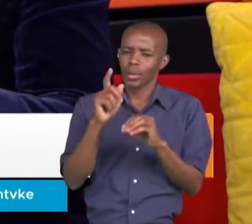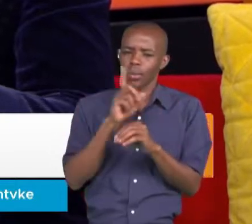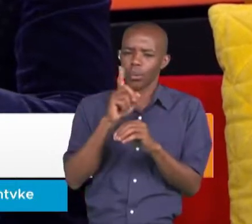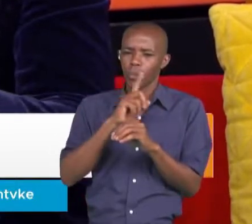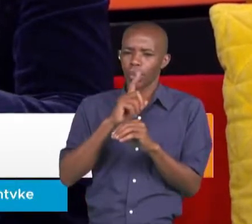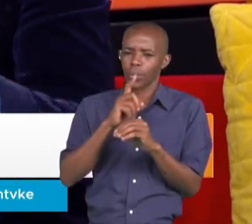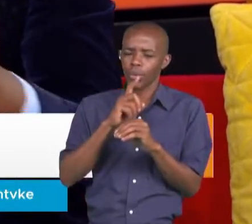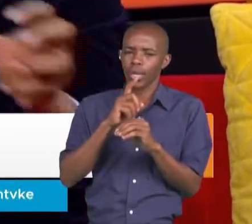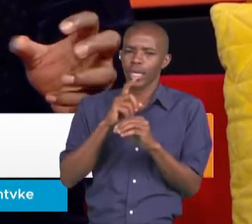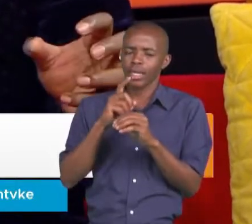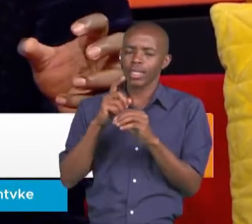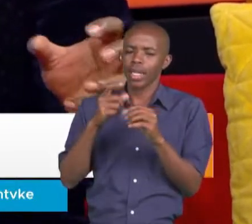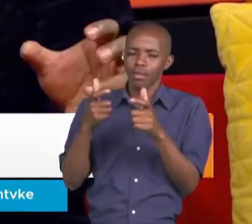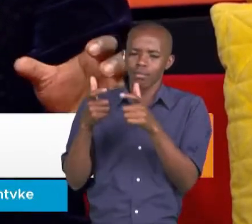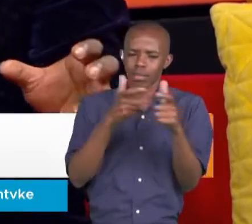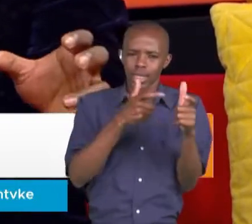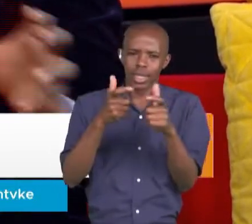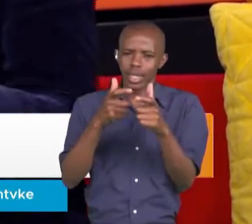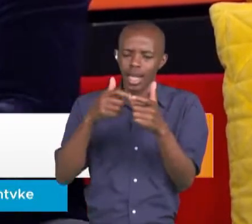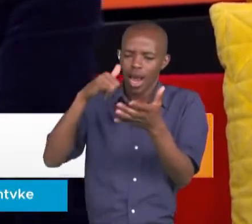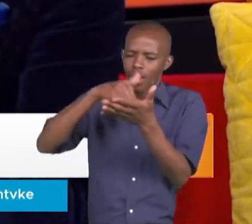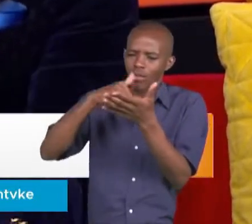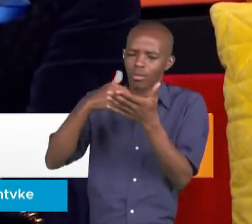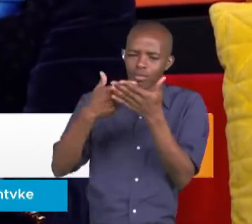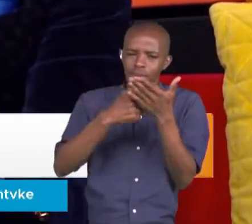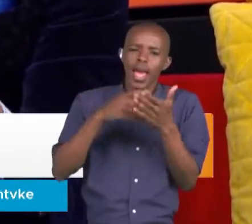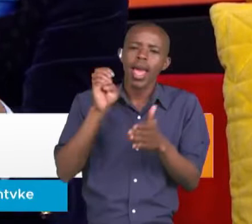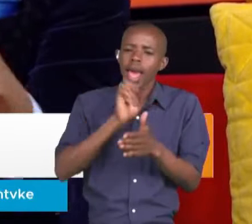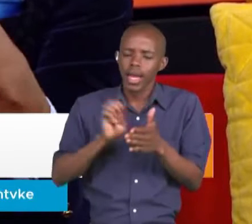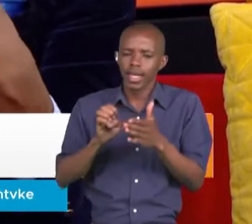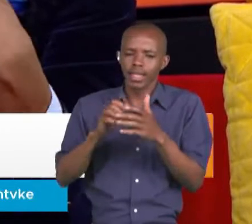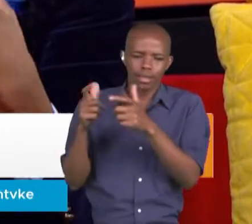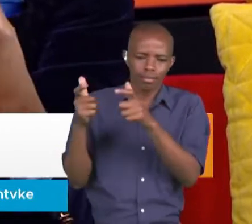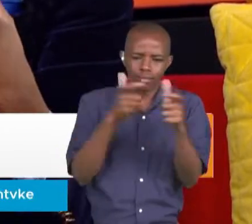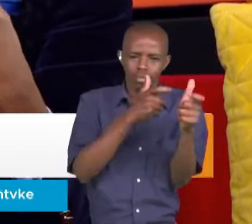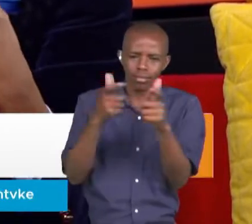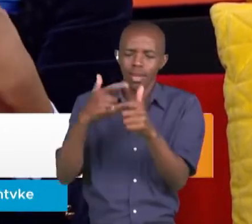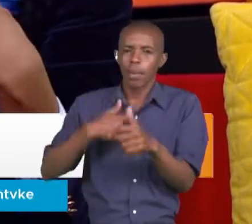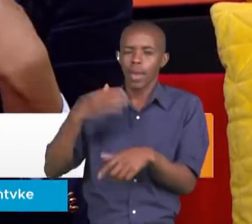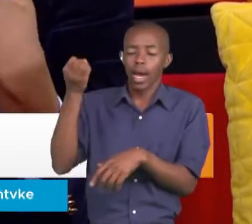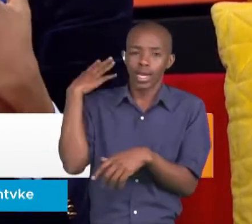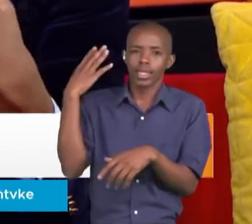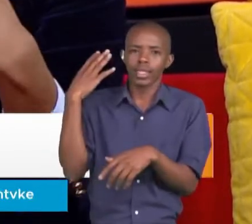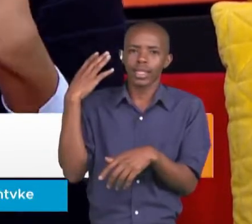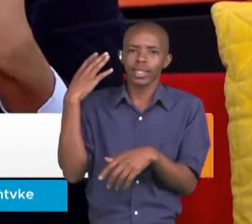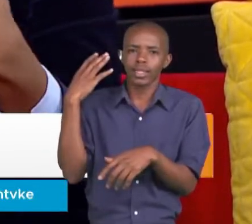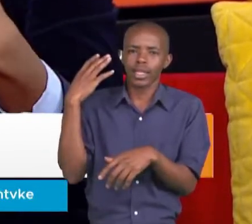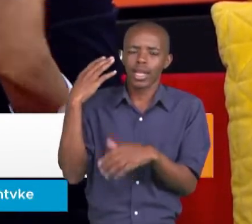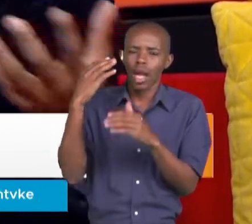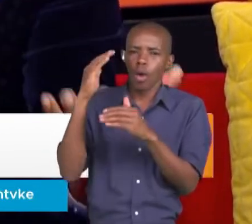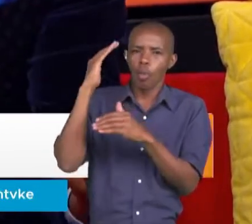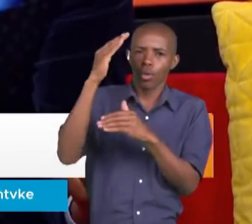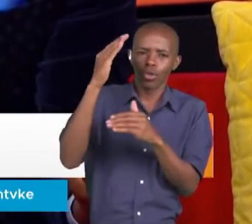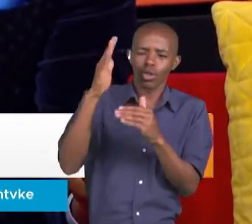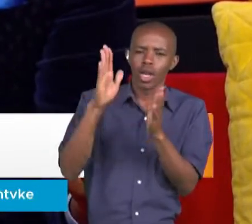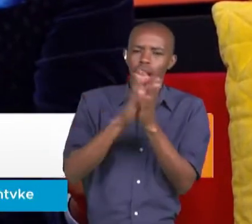in Mandera are taking part in this negotiation. Absolutely, yes. The elders in Mandera. Yes. Like, I understand there's some form of professionalism and